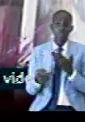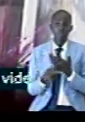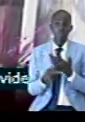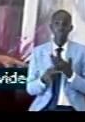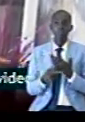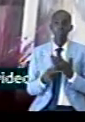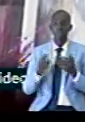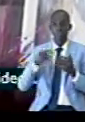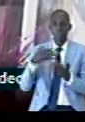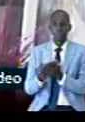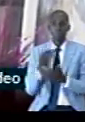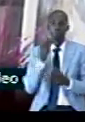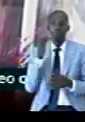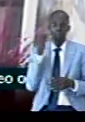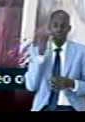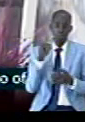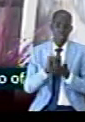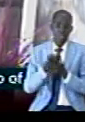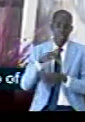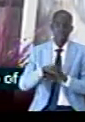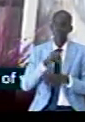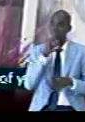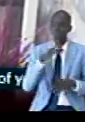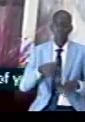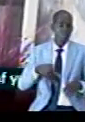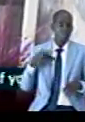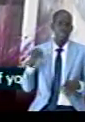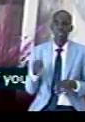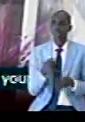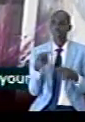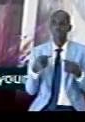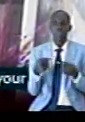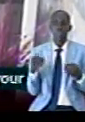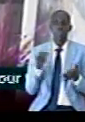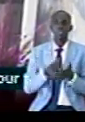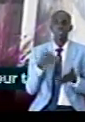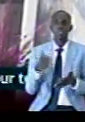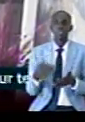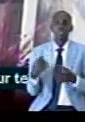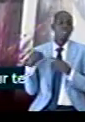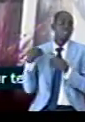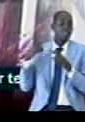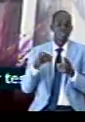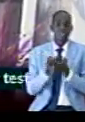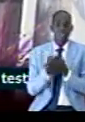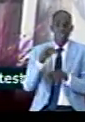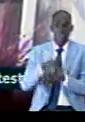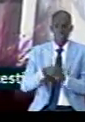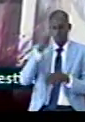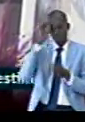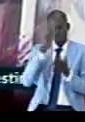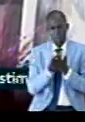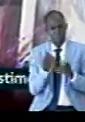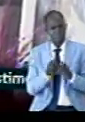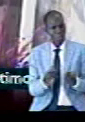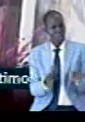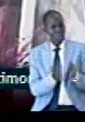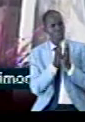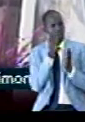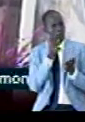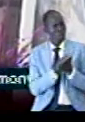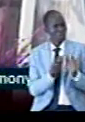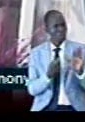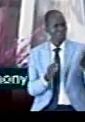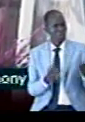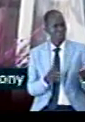that night. I don't feel anything. Even since that day, since that night, even my husband was asking me, now